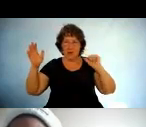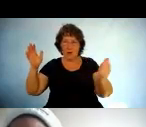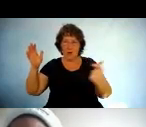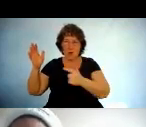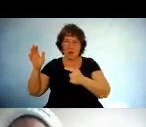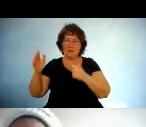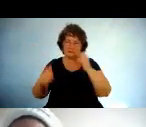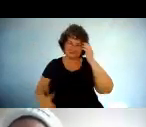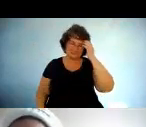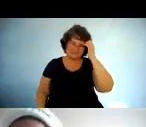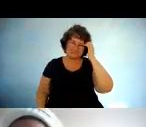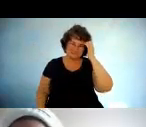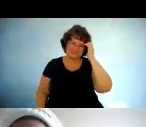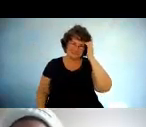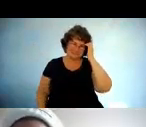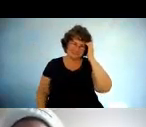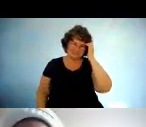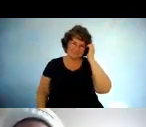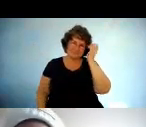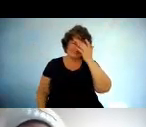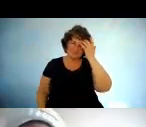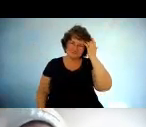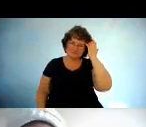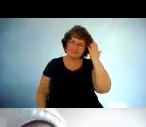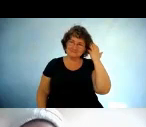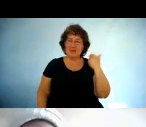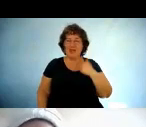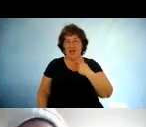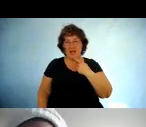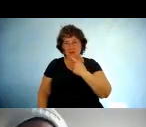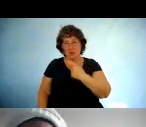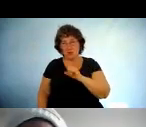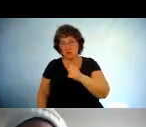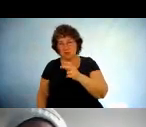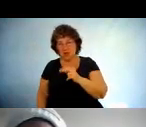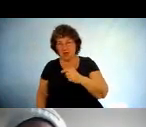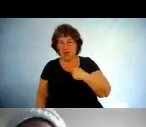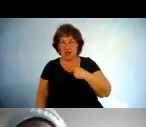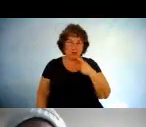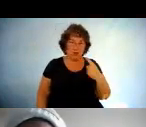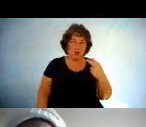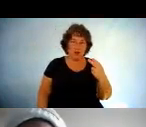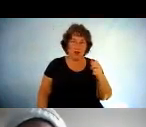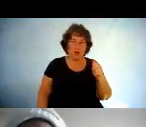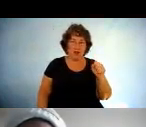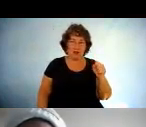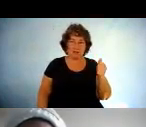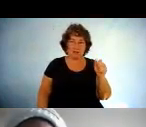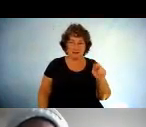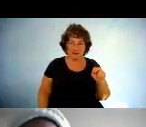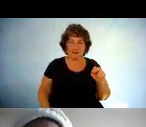told John and Hassan that no matter how incredible they are, and as you know, they were pretty incredible, that